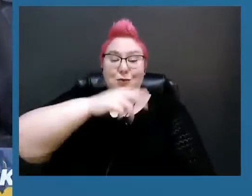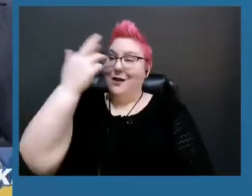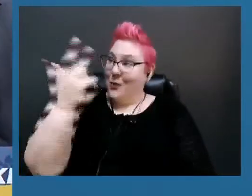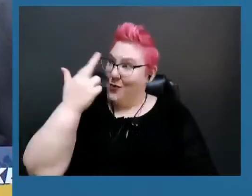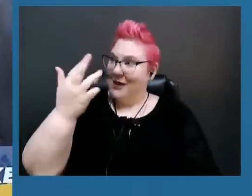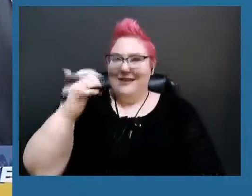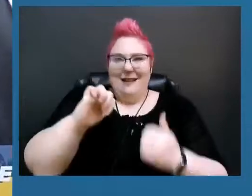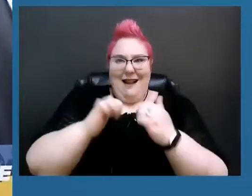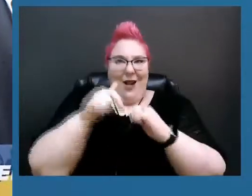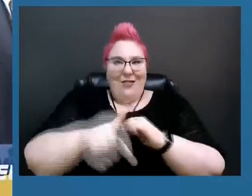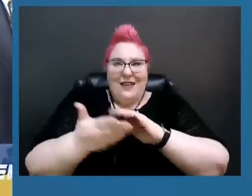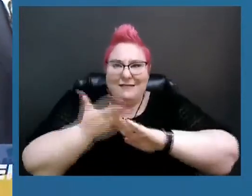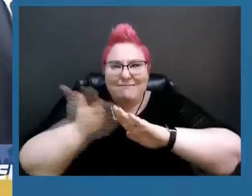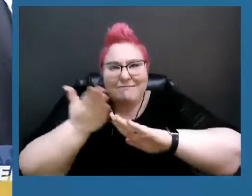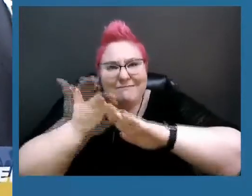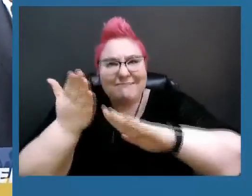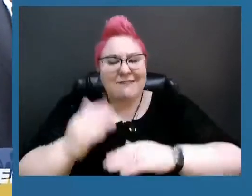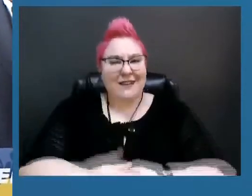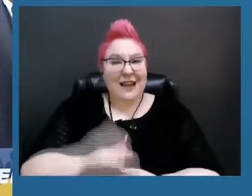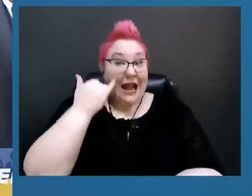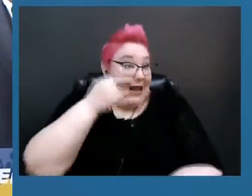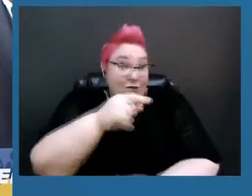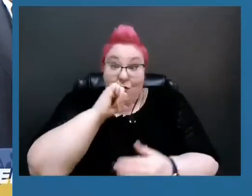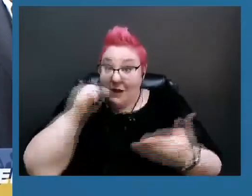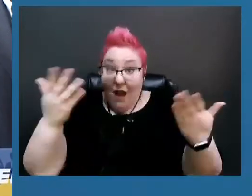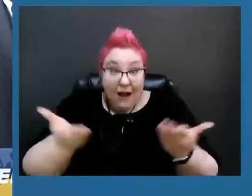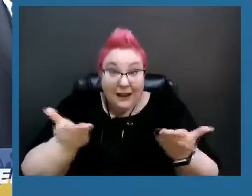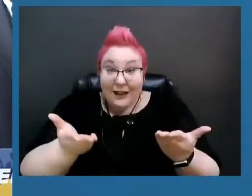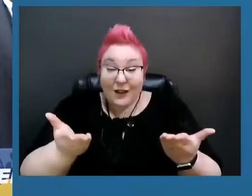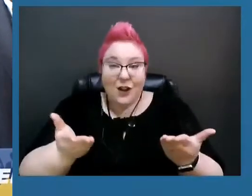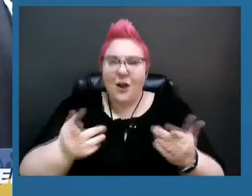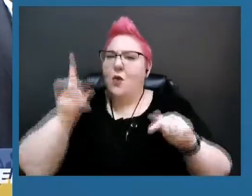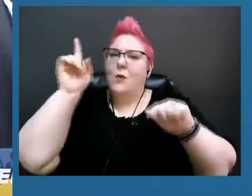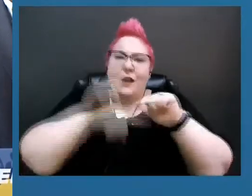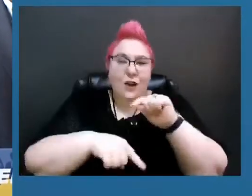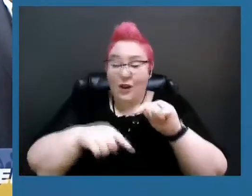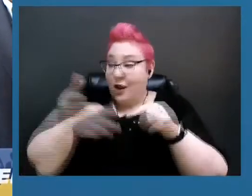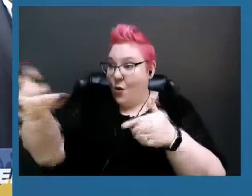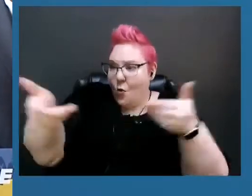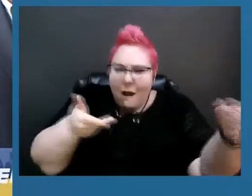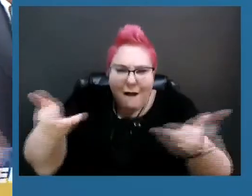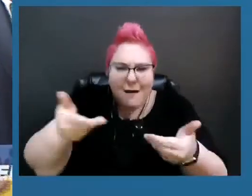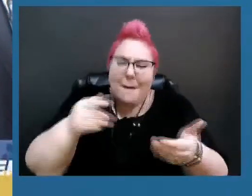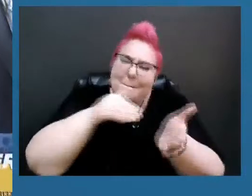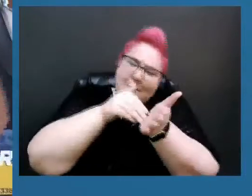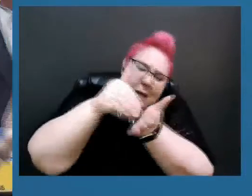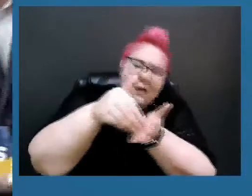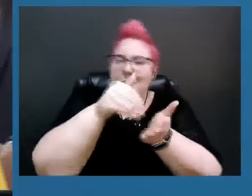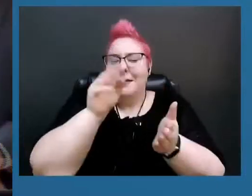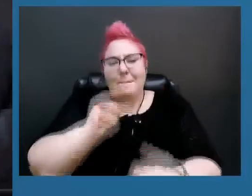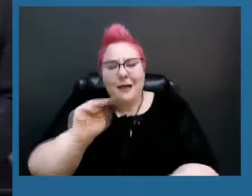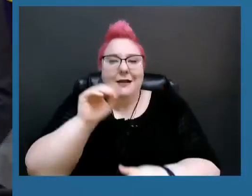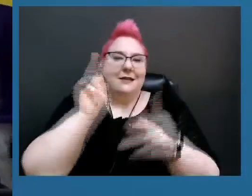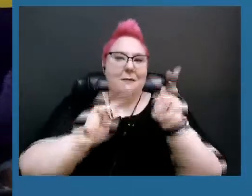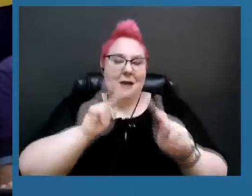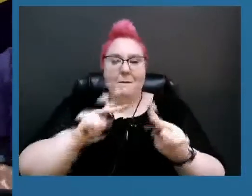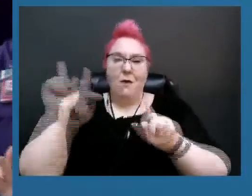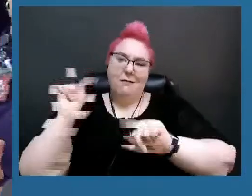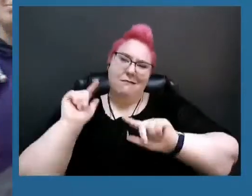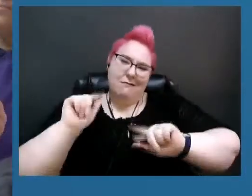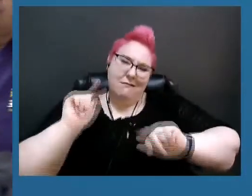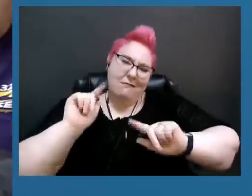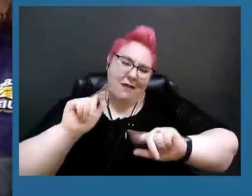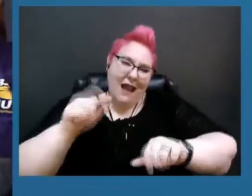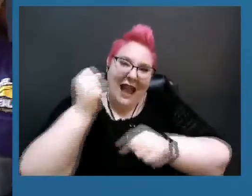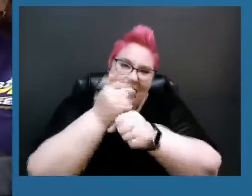work. If you were not here, we'd not be able to welcome millions of people here every single year.